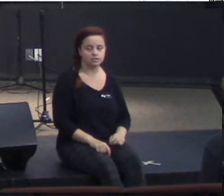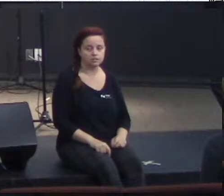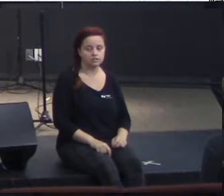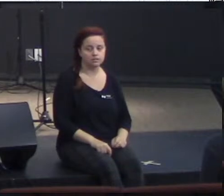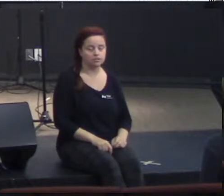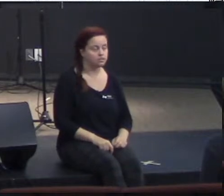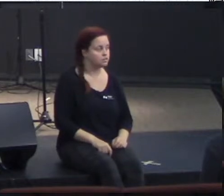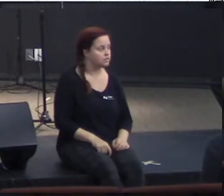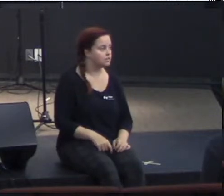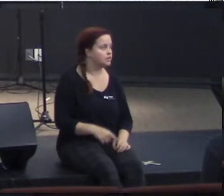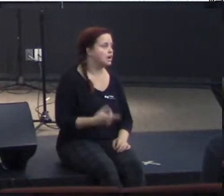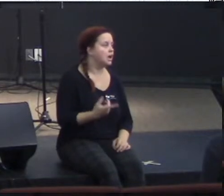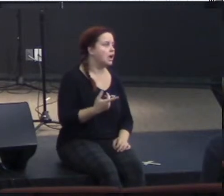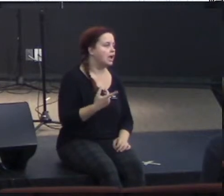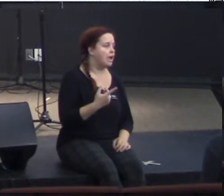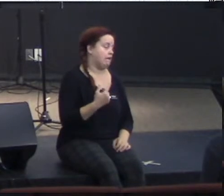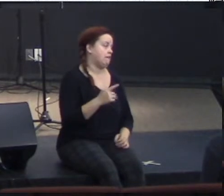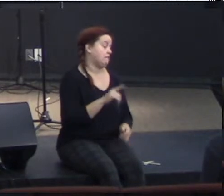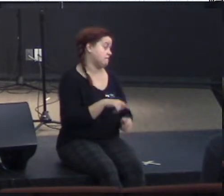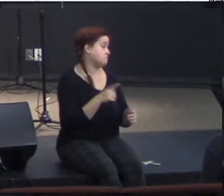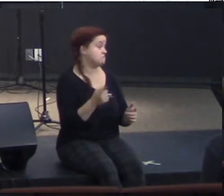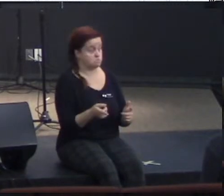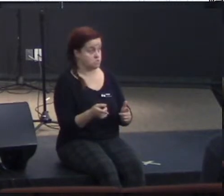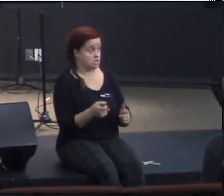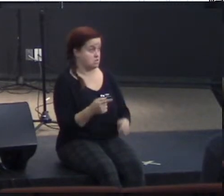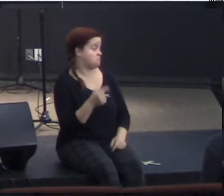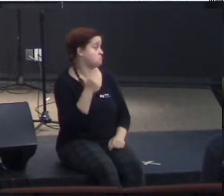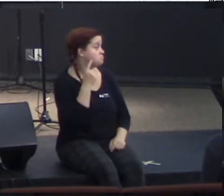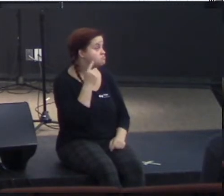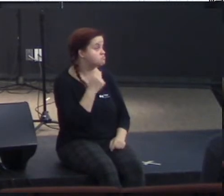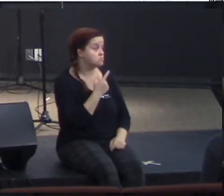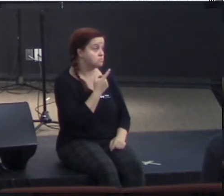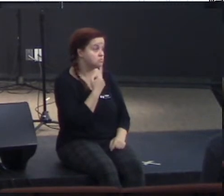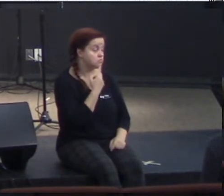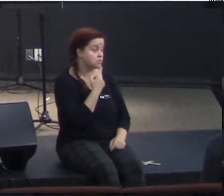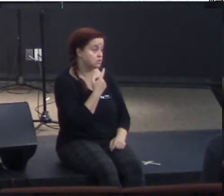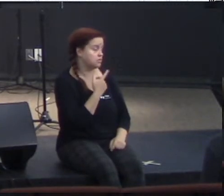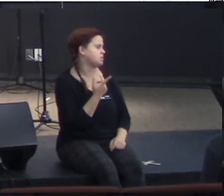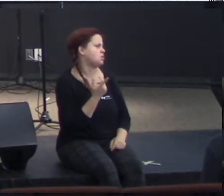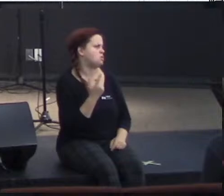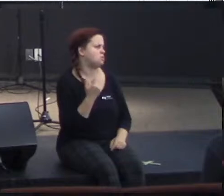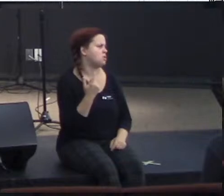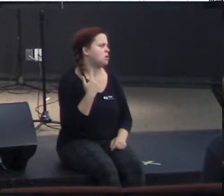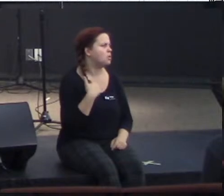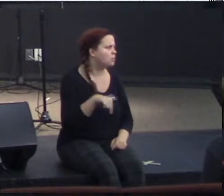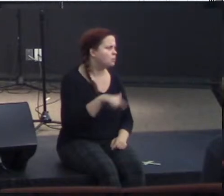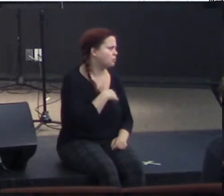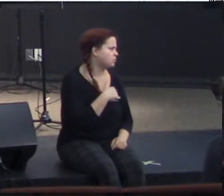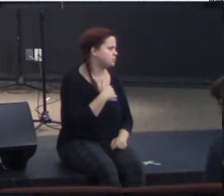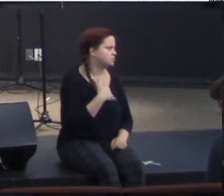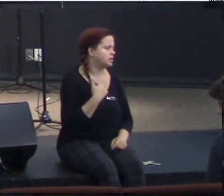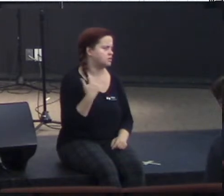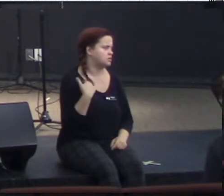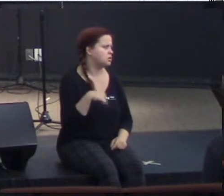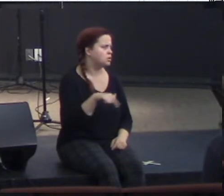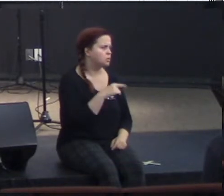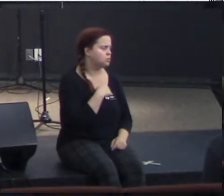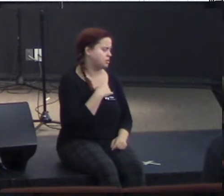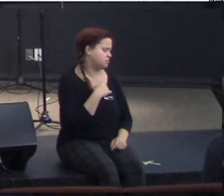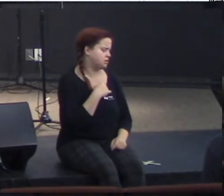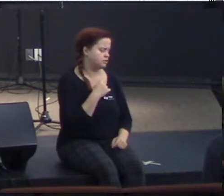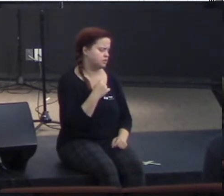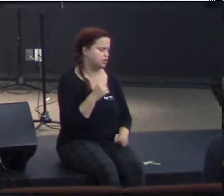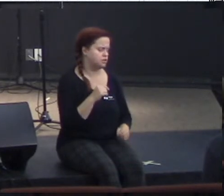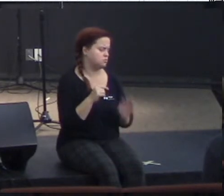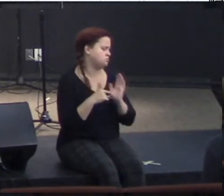would have shown her grace. This rabbi is so hard line. And if he said, no, I'm